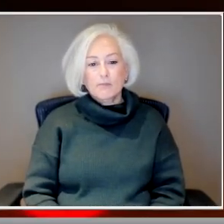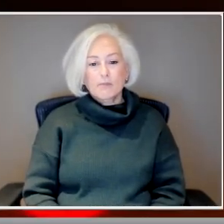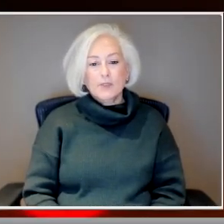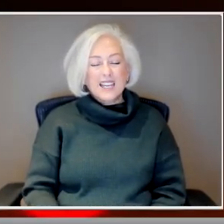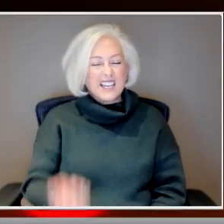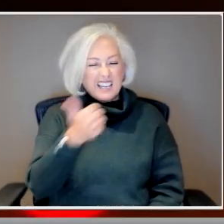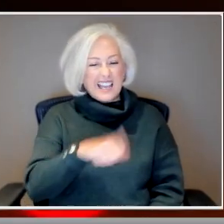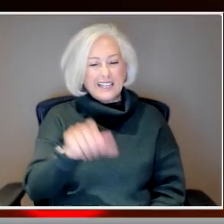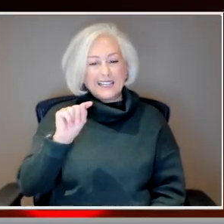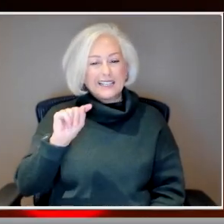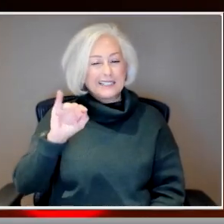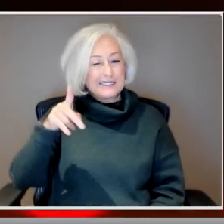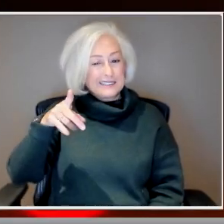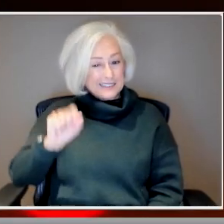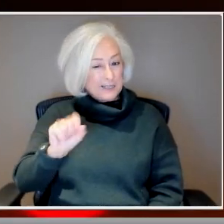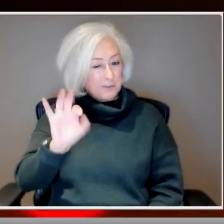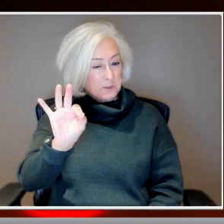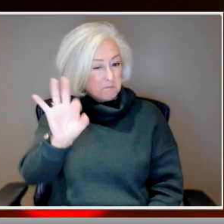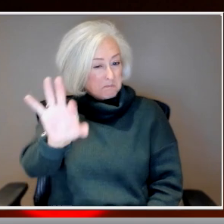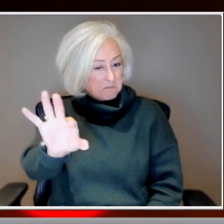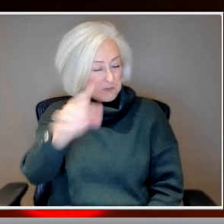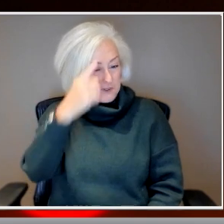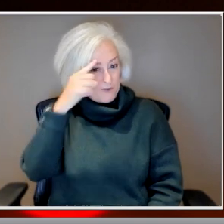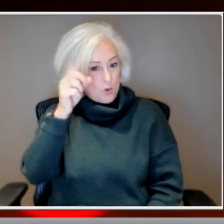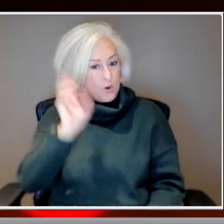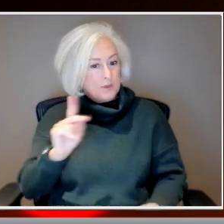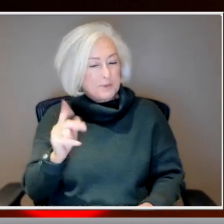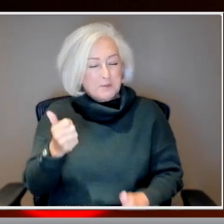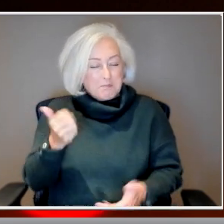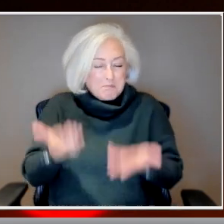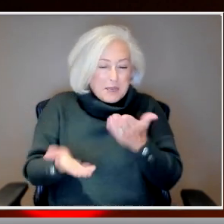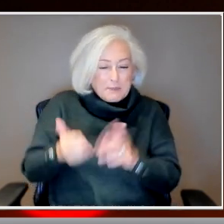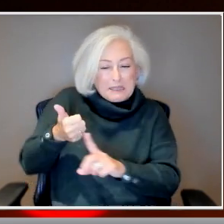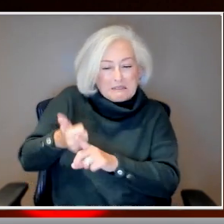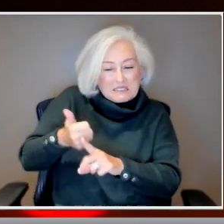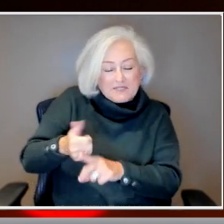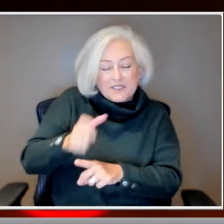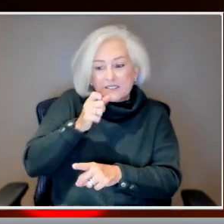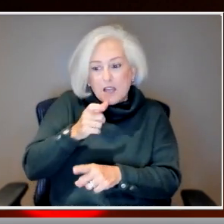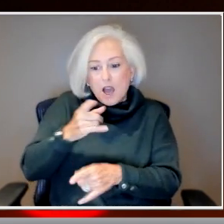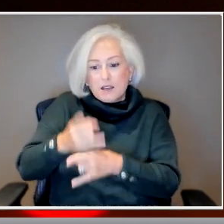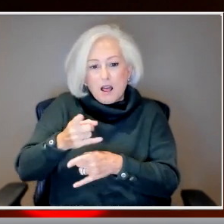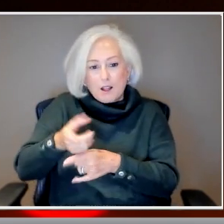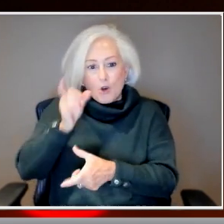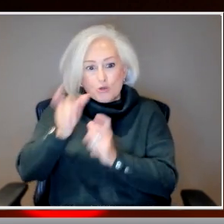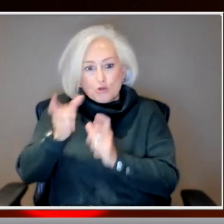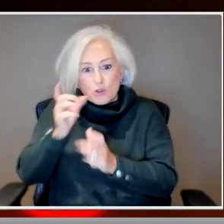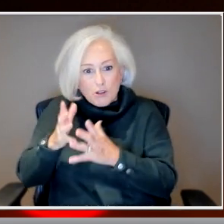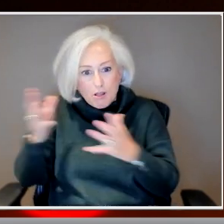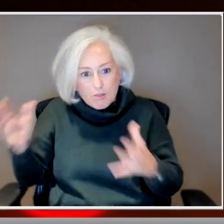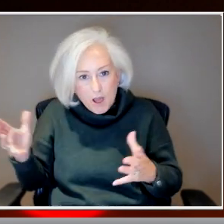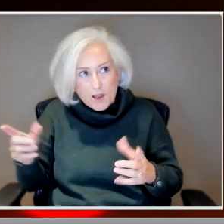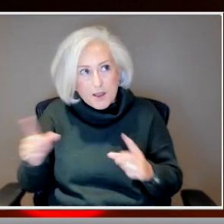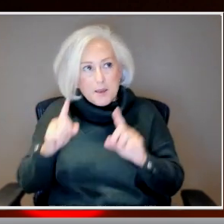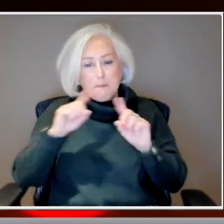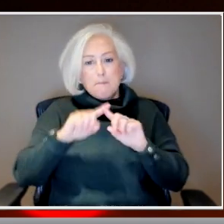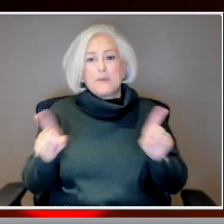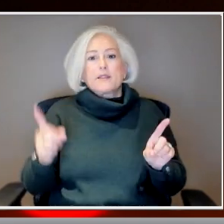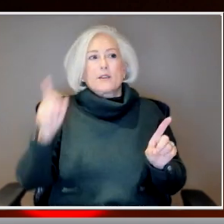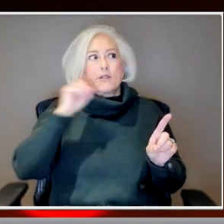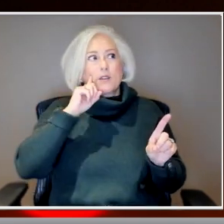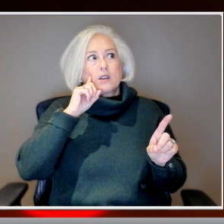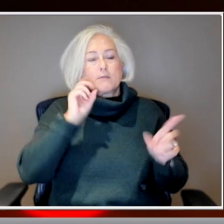who are watching this, and maybe they're not big drinkers, but they already can feel their heart fluttering thinking of all the family members that are about to arrive at their